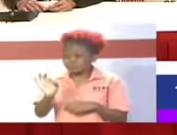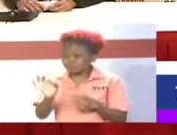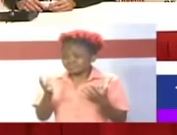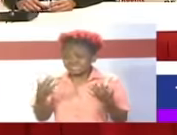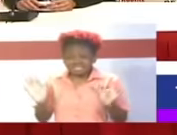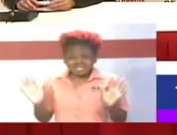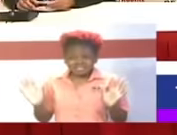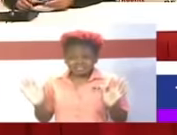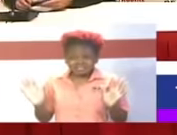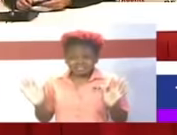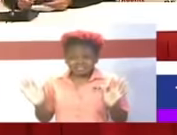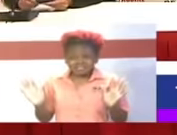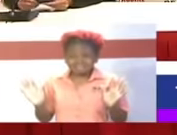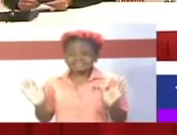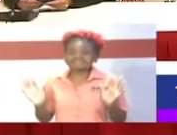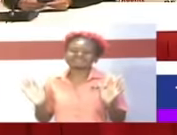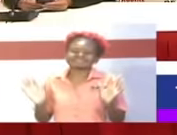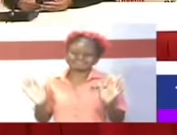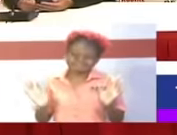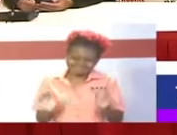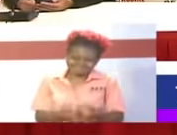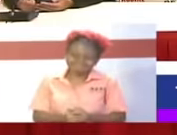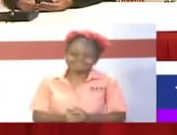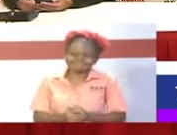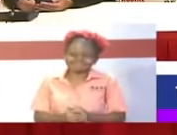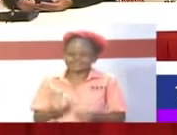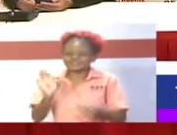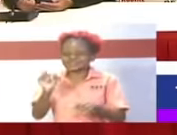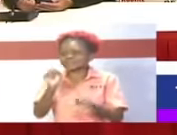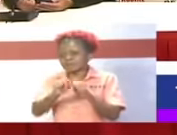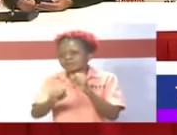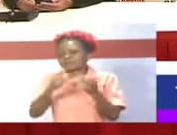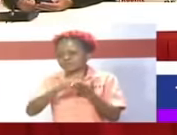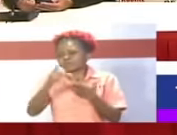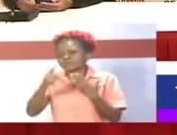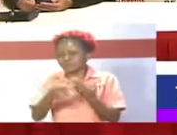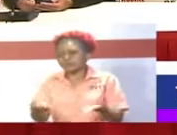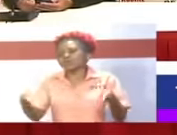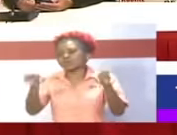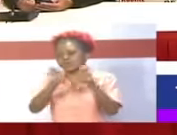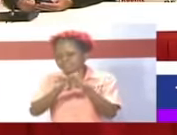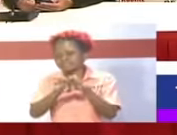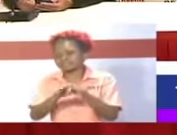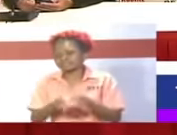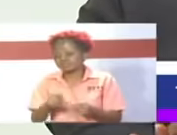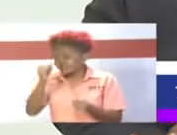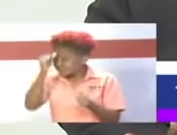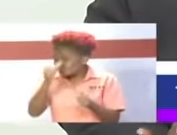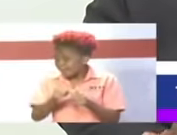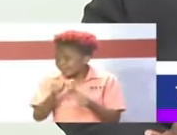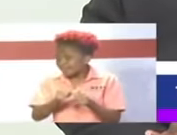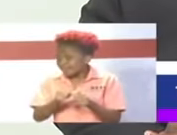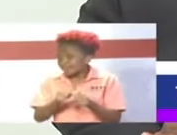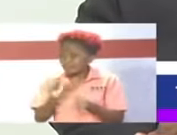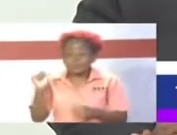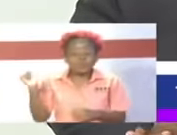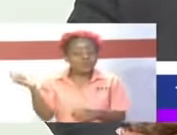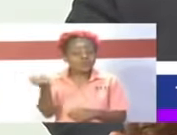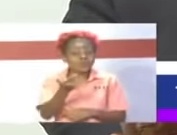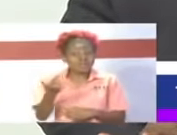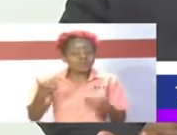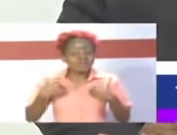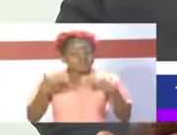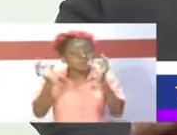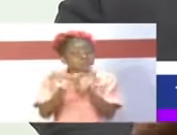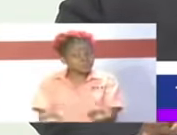All right. Okay, so we'll come to the end of today's media conference. Remember that we all have an important role to play